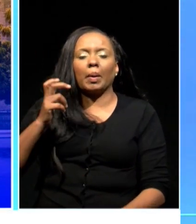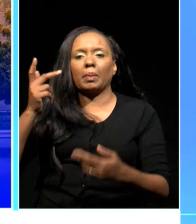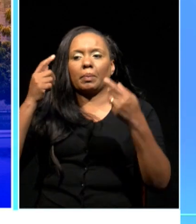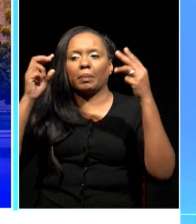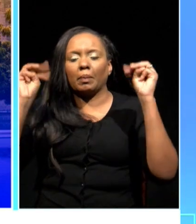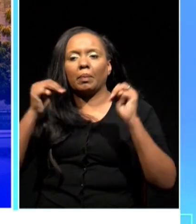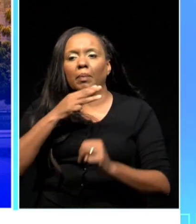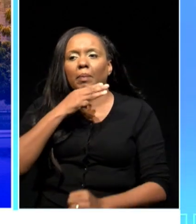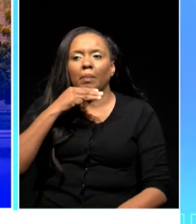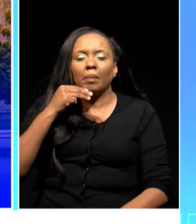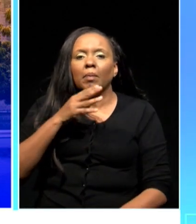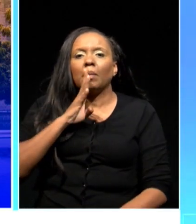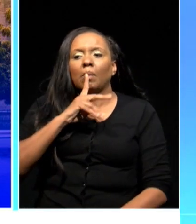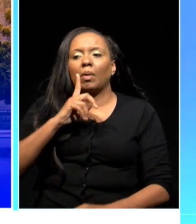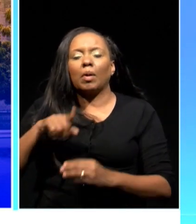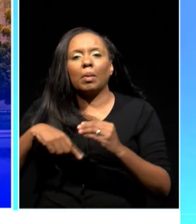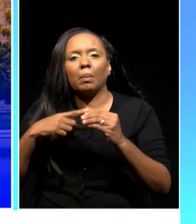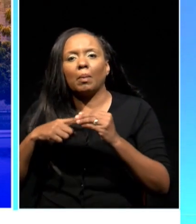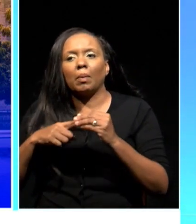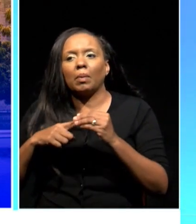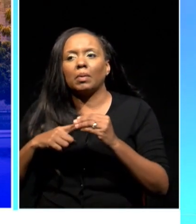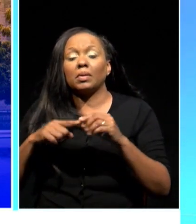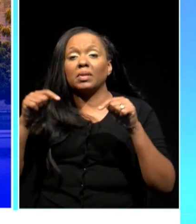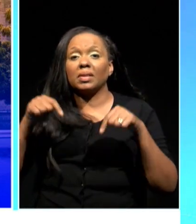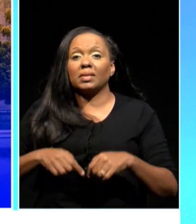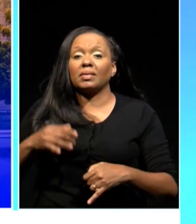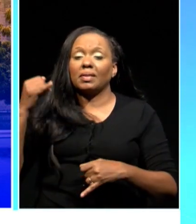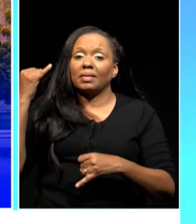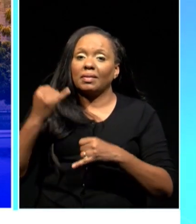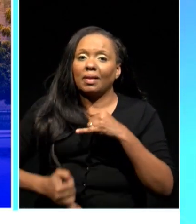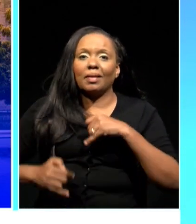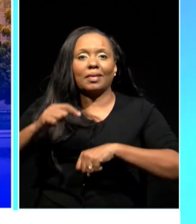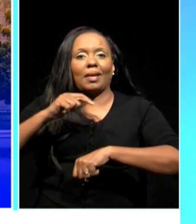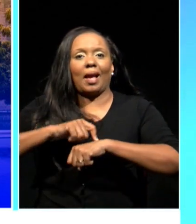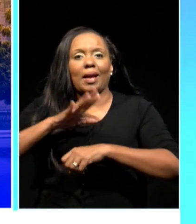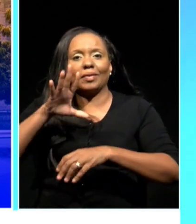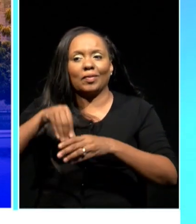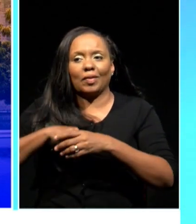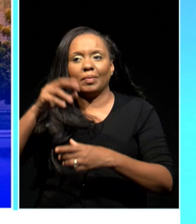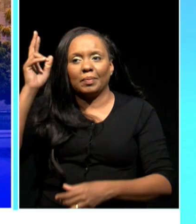Motley state on more than one occasion that this could be her last term. She says that by